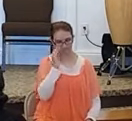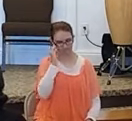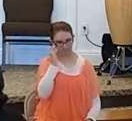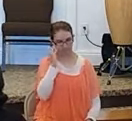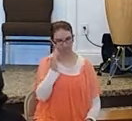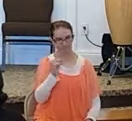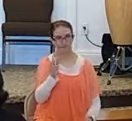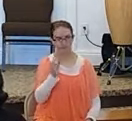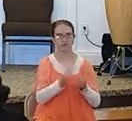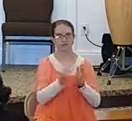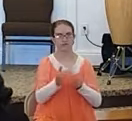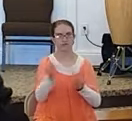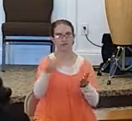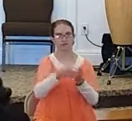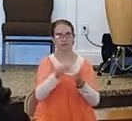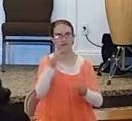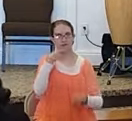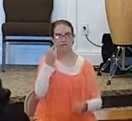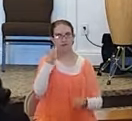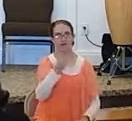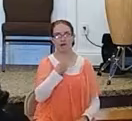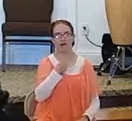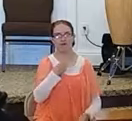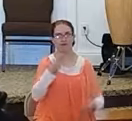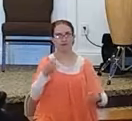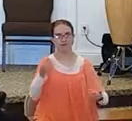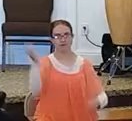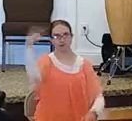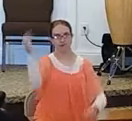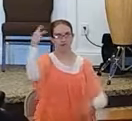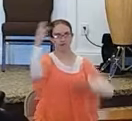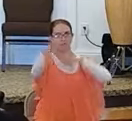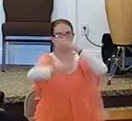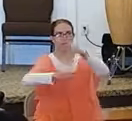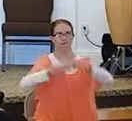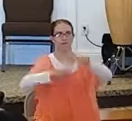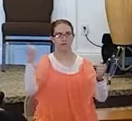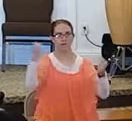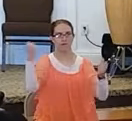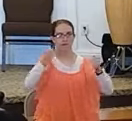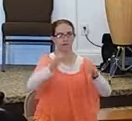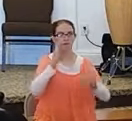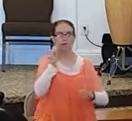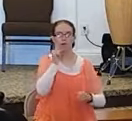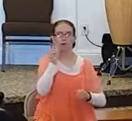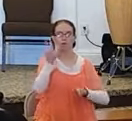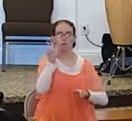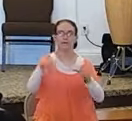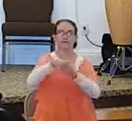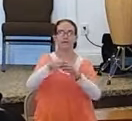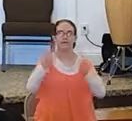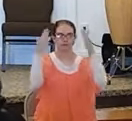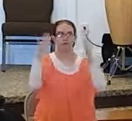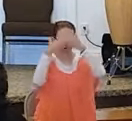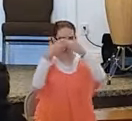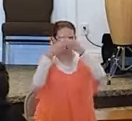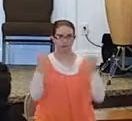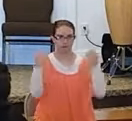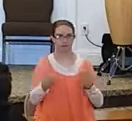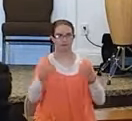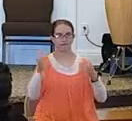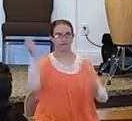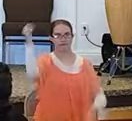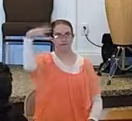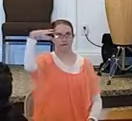Then spake Jesus again unto them, saying, I am the light of the world. He that followeth me shall not walk in darkness, but have the